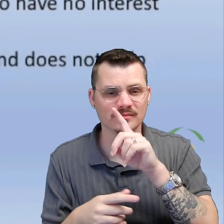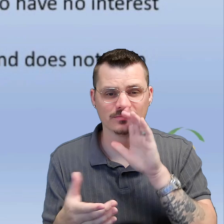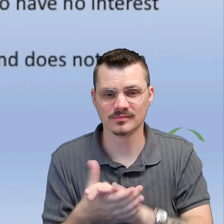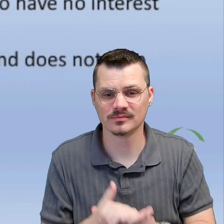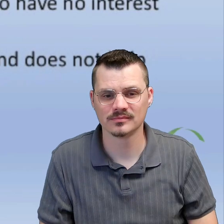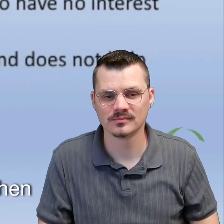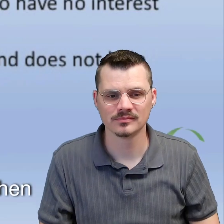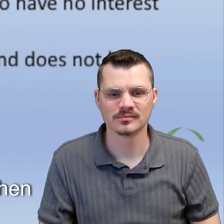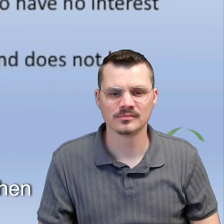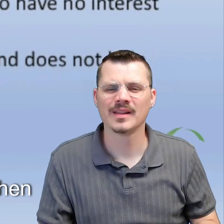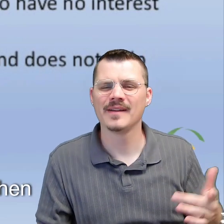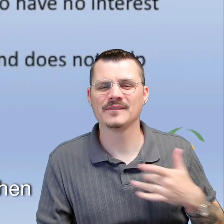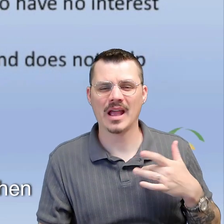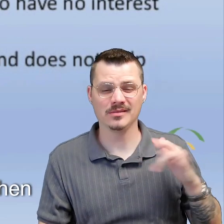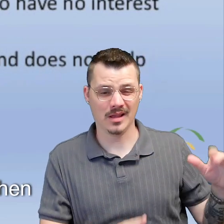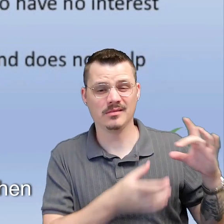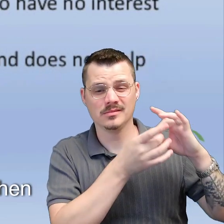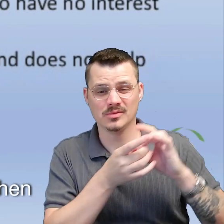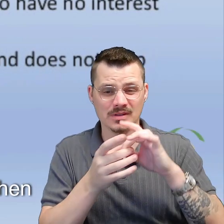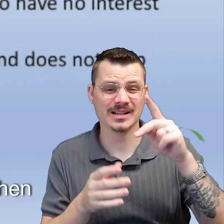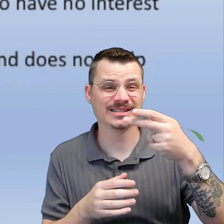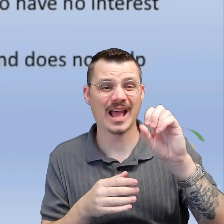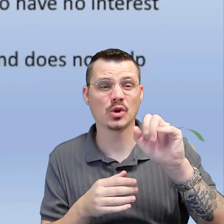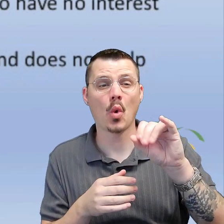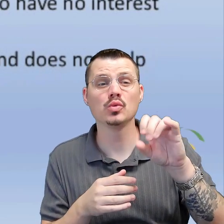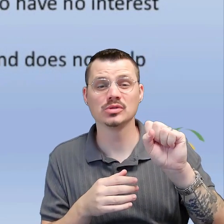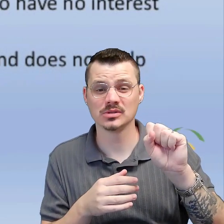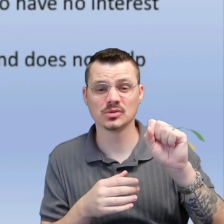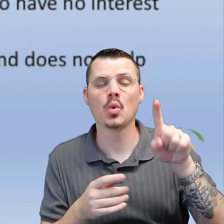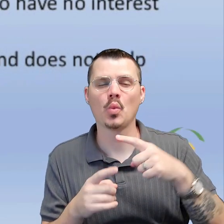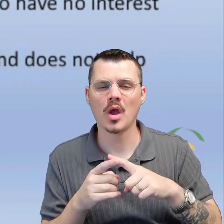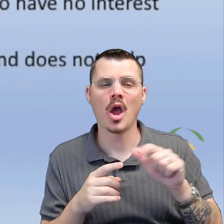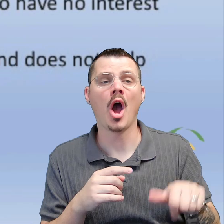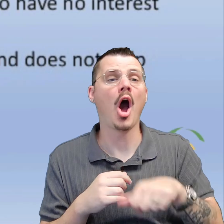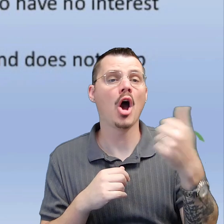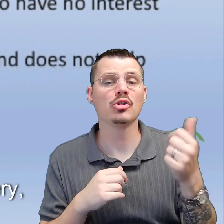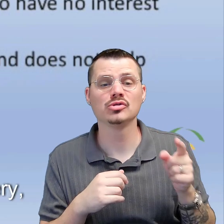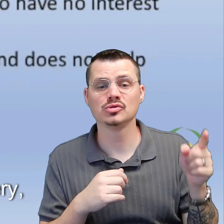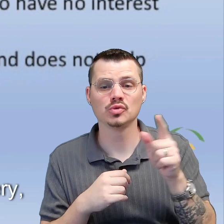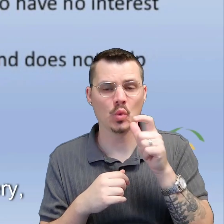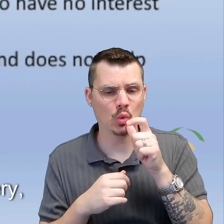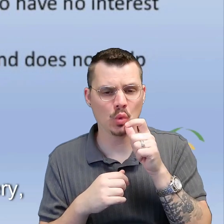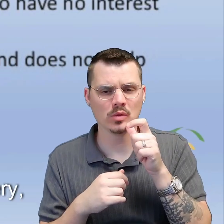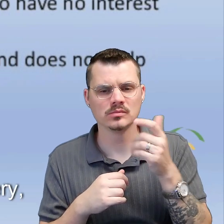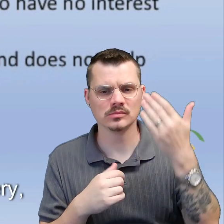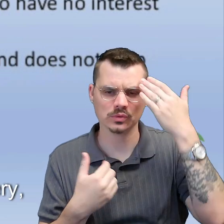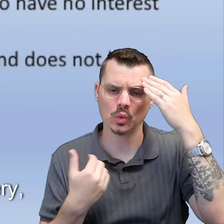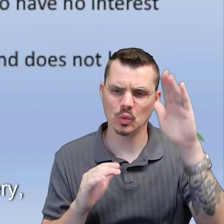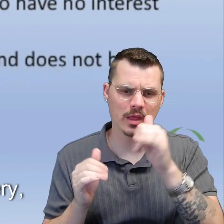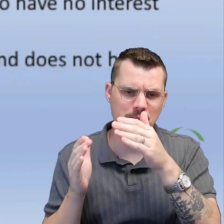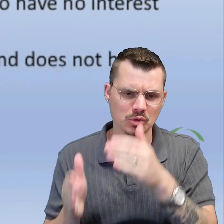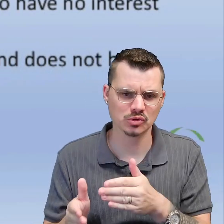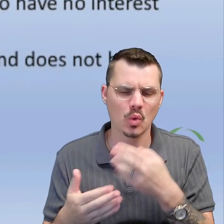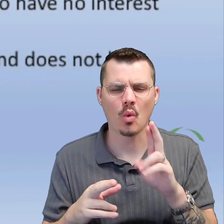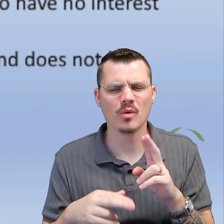It's felt to be in the realm of psychosis when the others are people that don't know the person or are